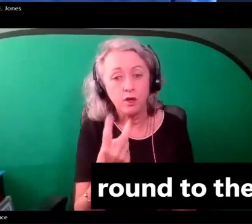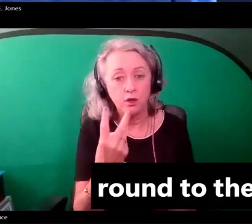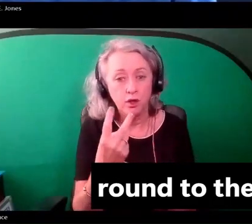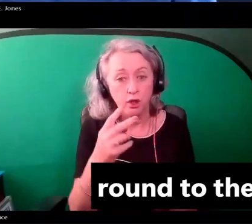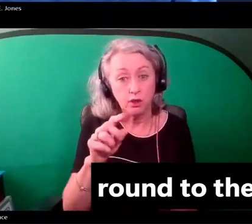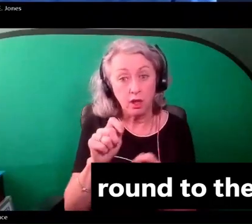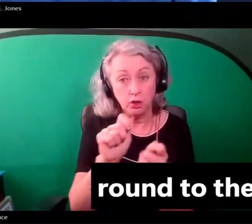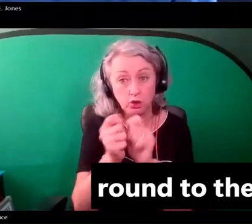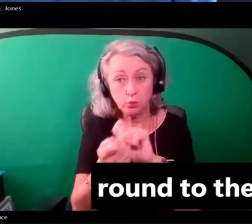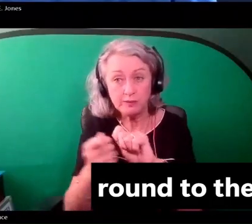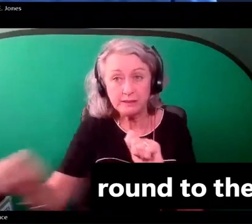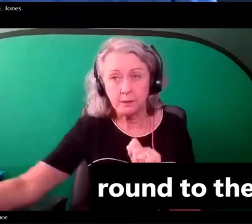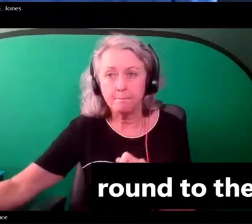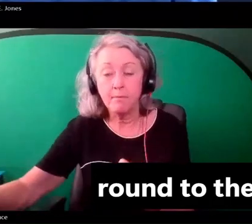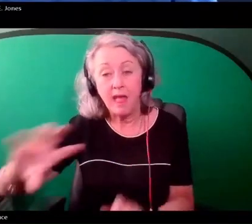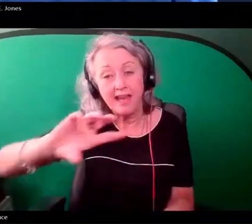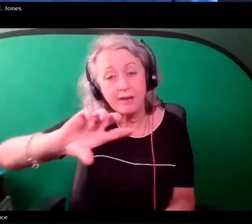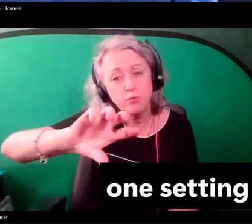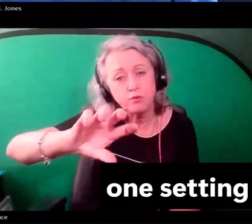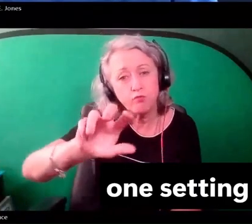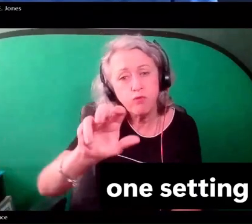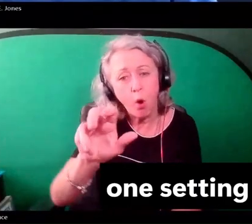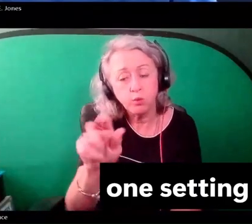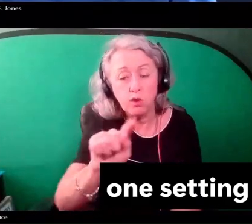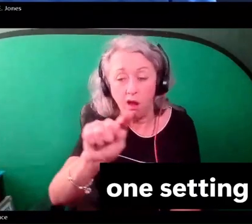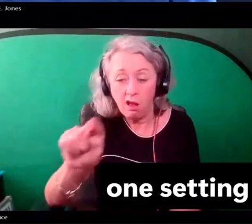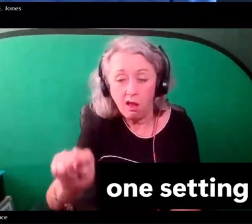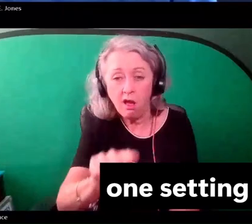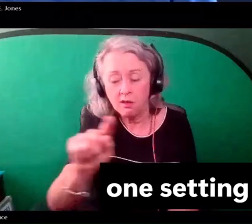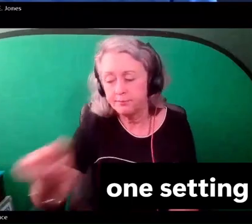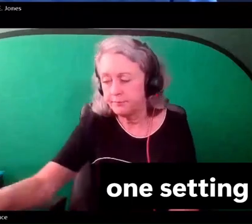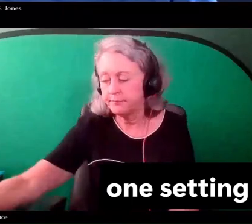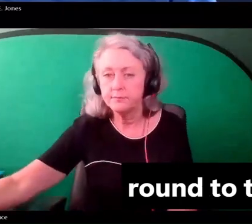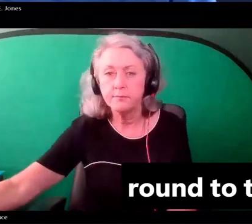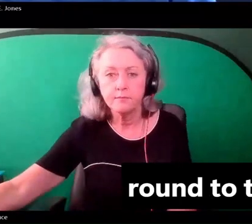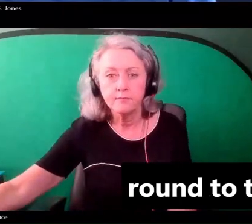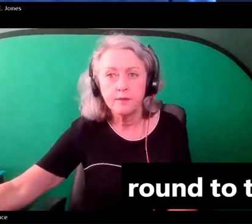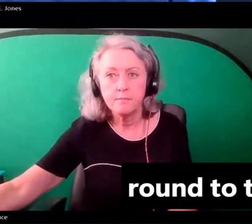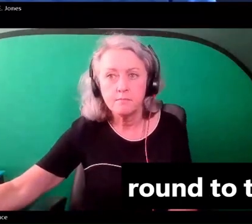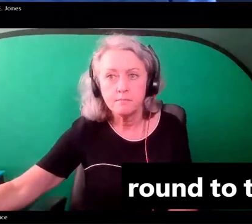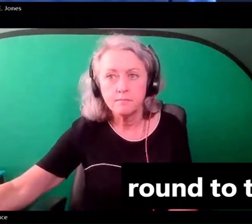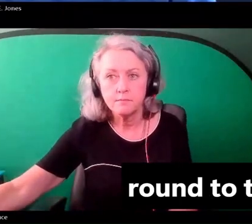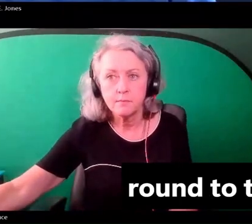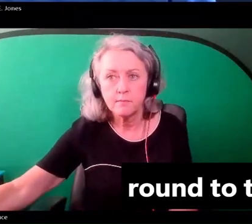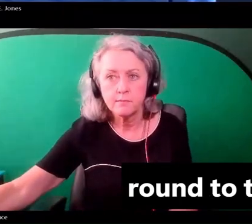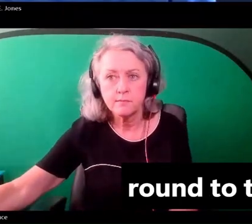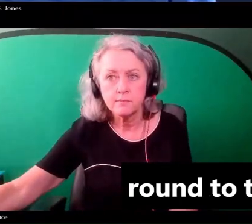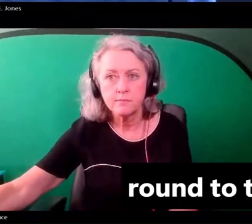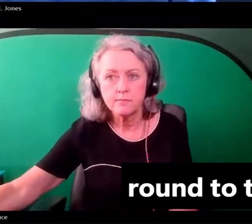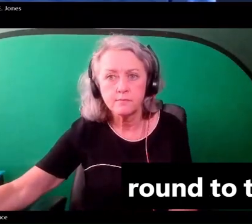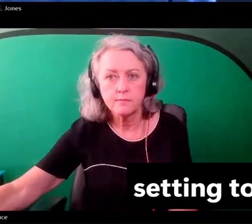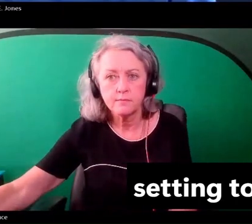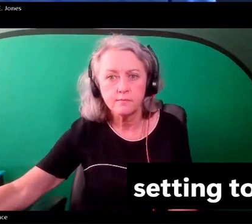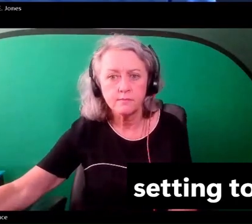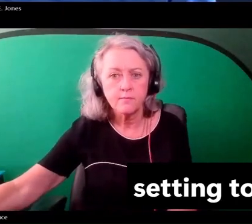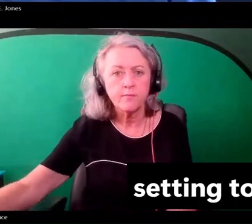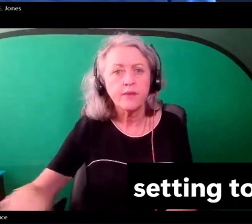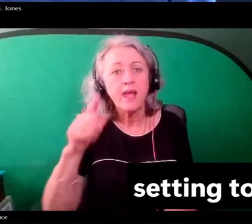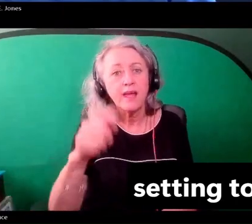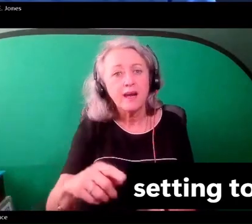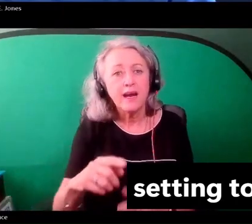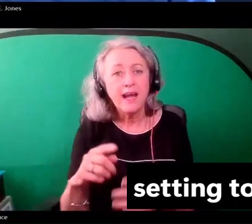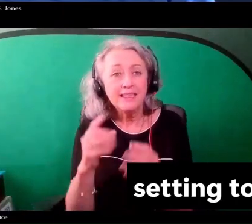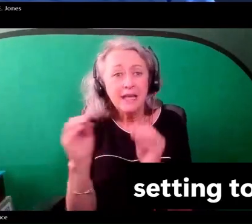them round to the right, and it moves the rotor one setting to the right. You twist them round to the left, and it moves it one setting to the